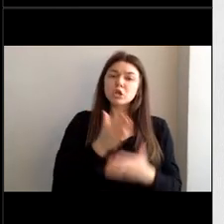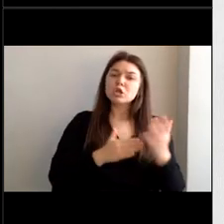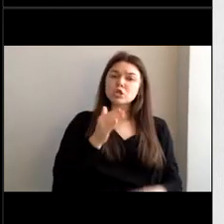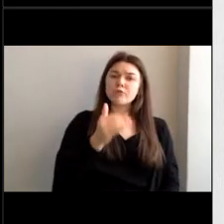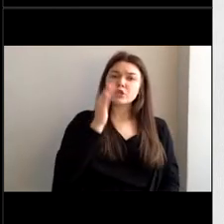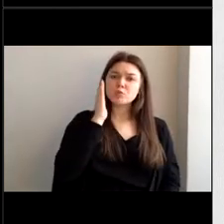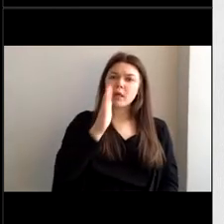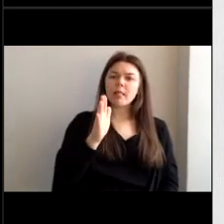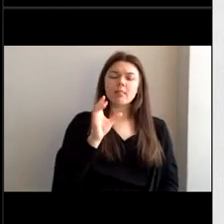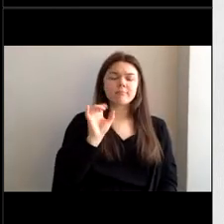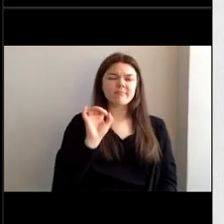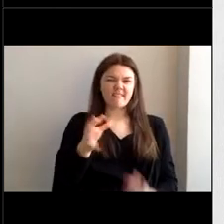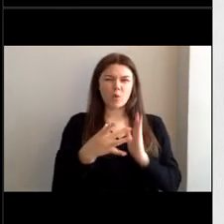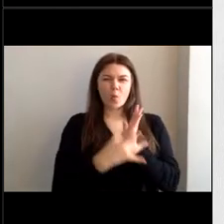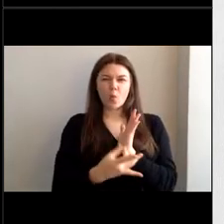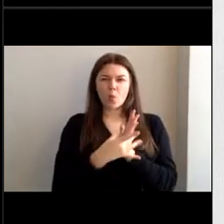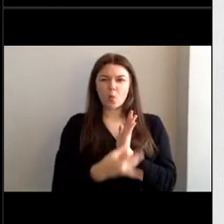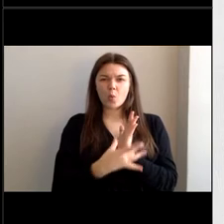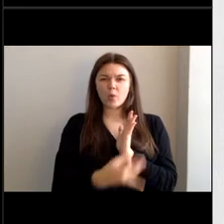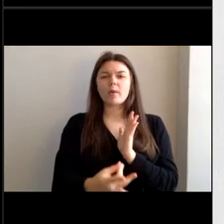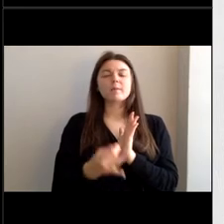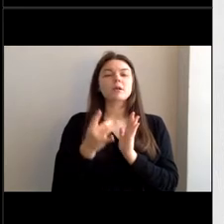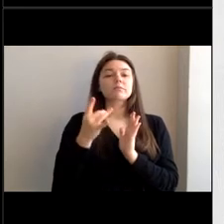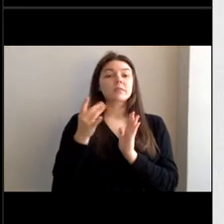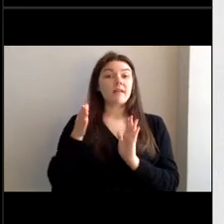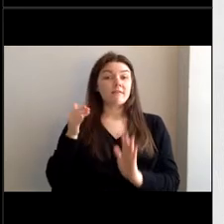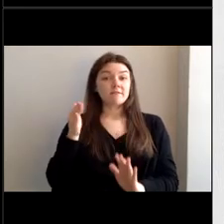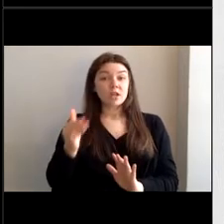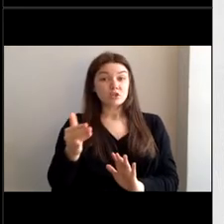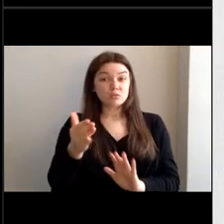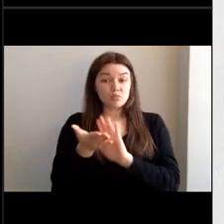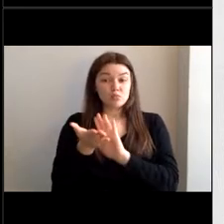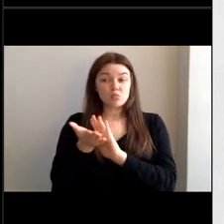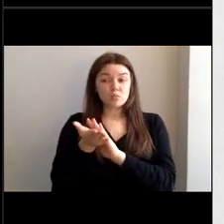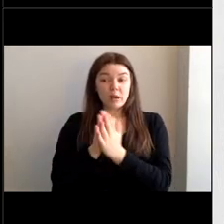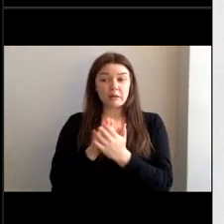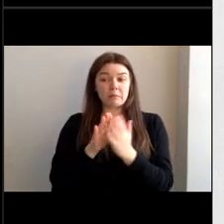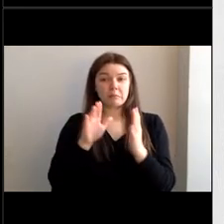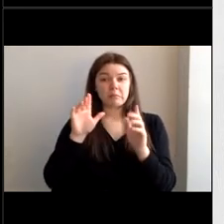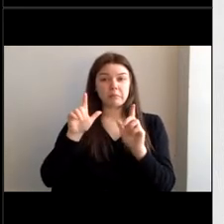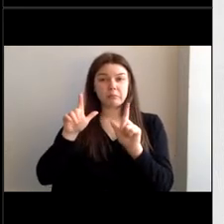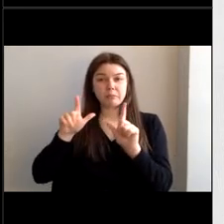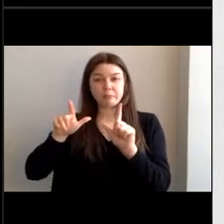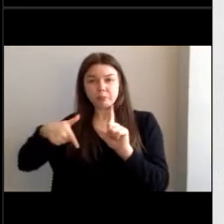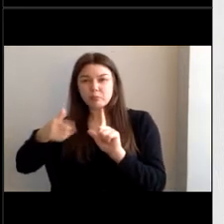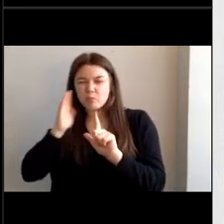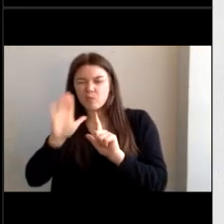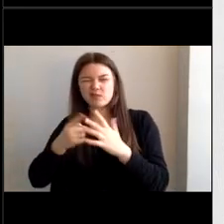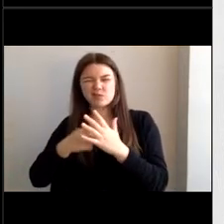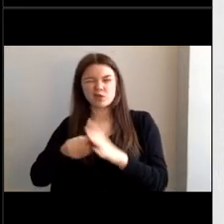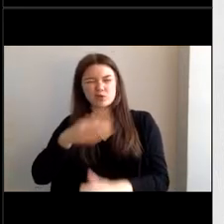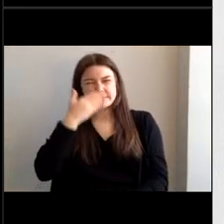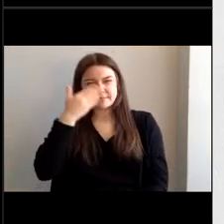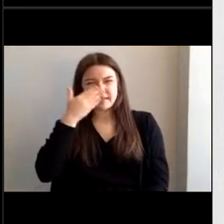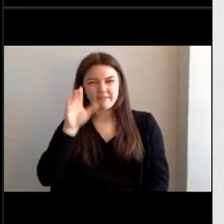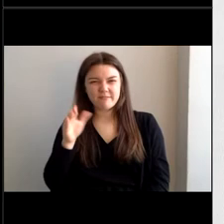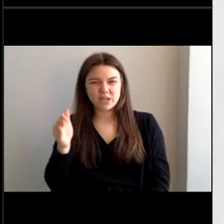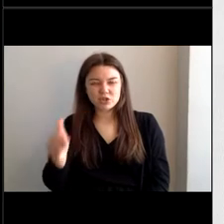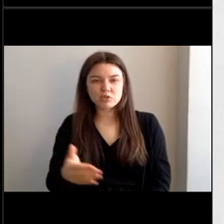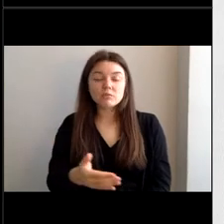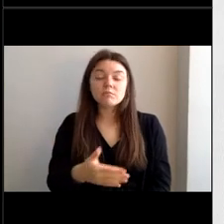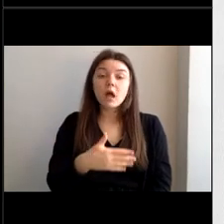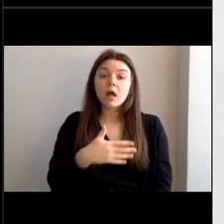have a fishy odor to them, but they pick up that fishy odor as they start to decompose. So high quality would be things like seaweed, like smelling like the